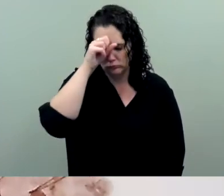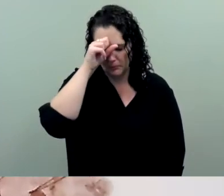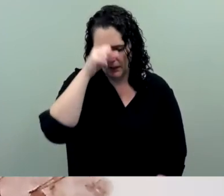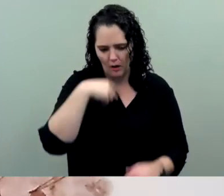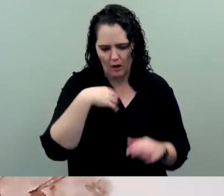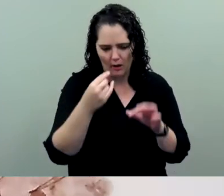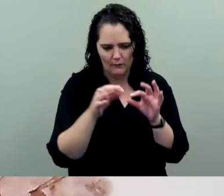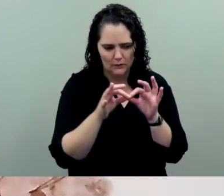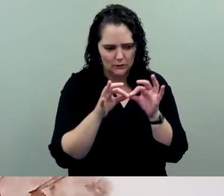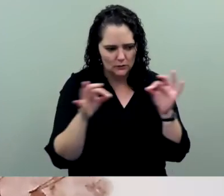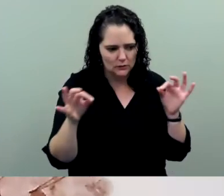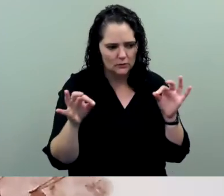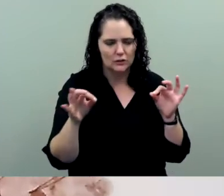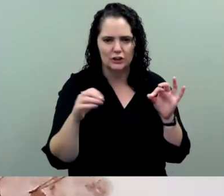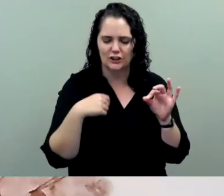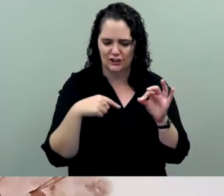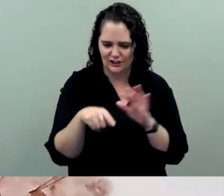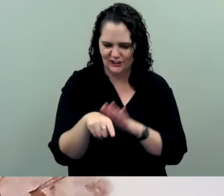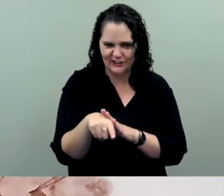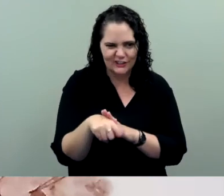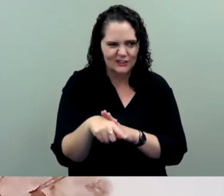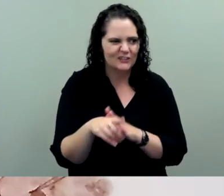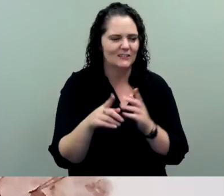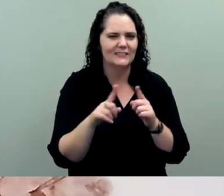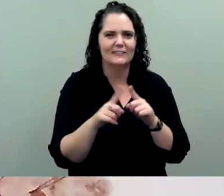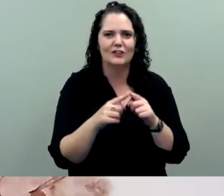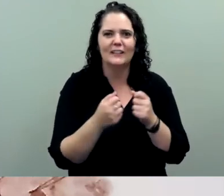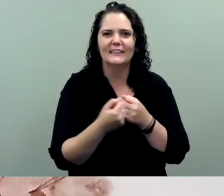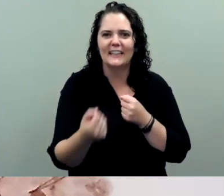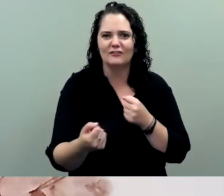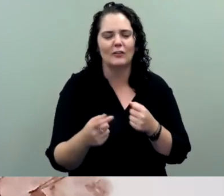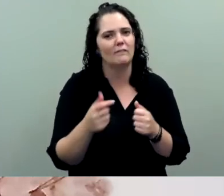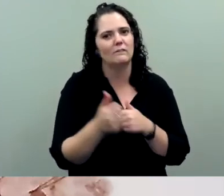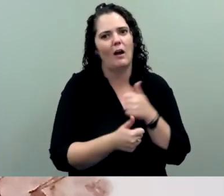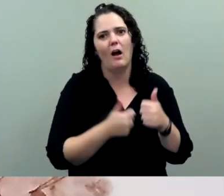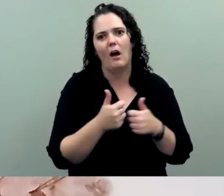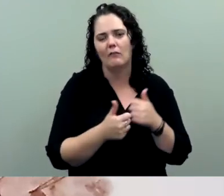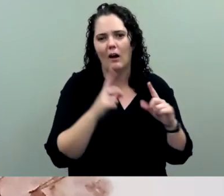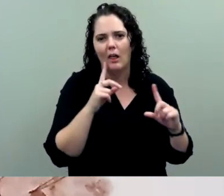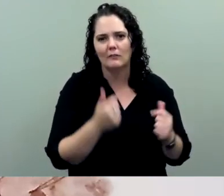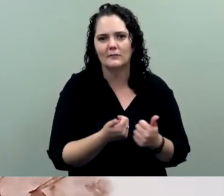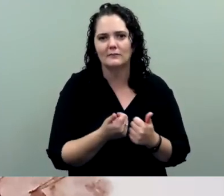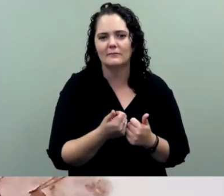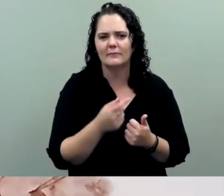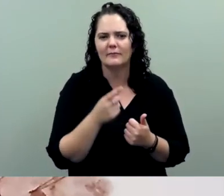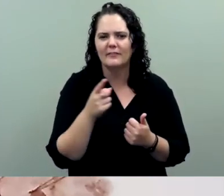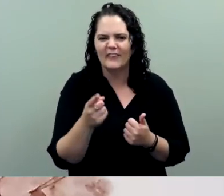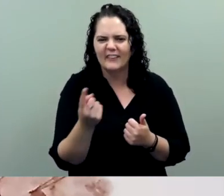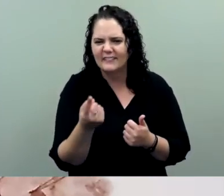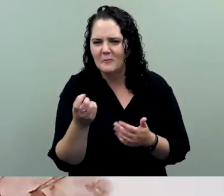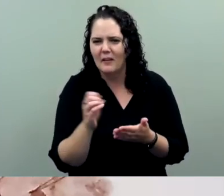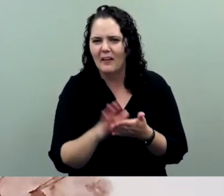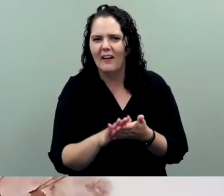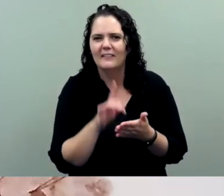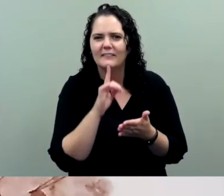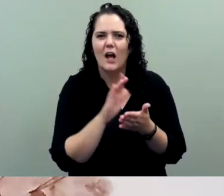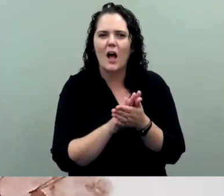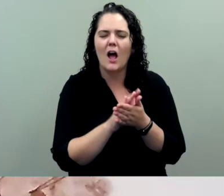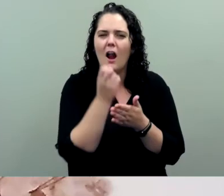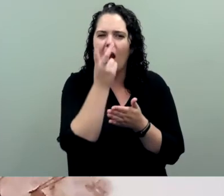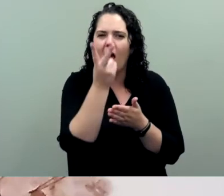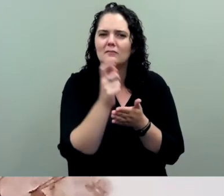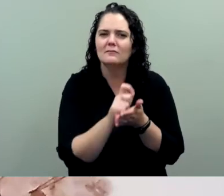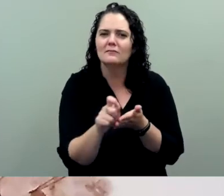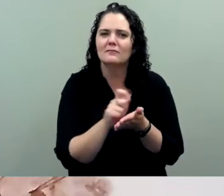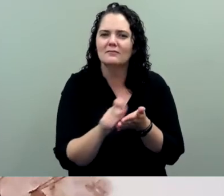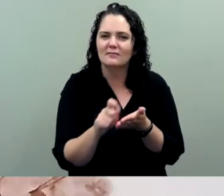to my knee. All right, excellent. Oh, highlighters between your toes. I want to see that drawing. All right, so you're gonna have to